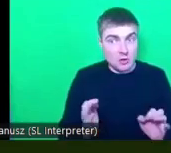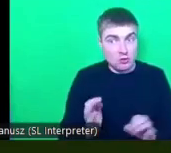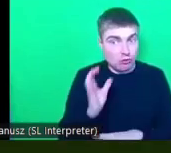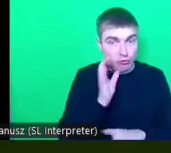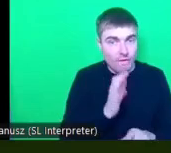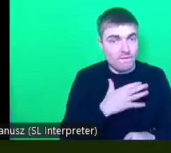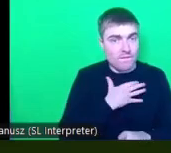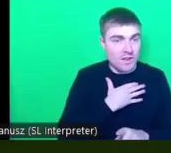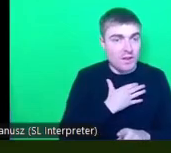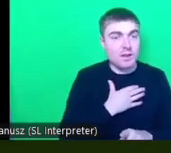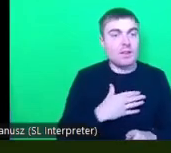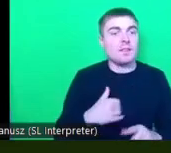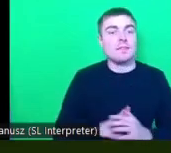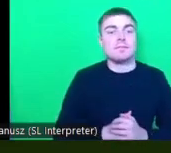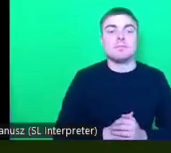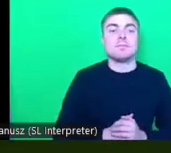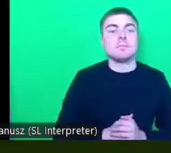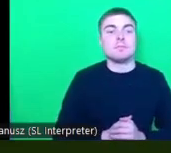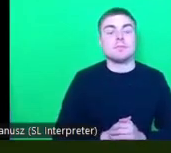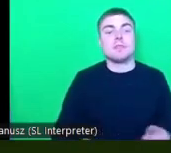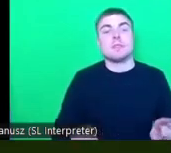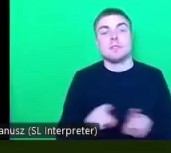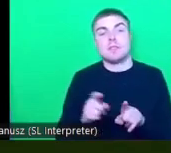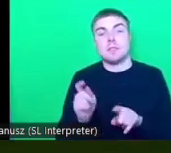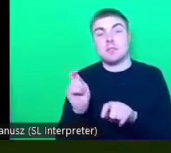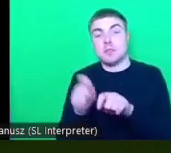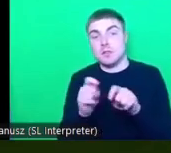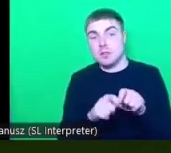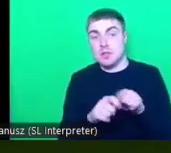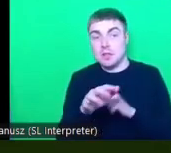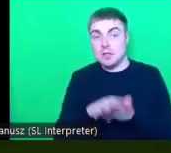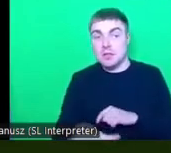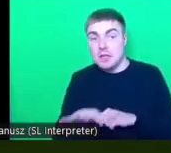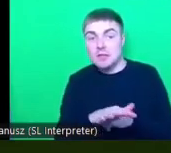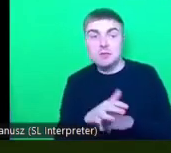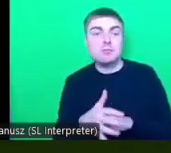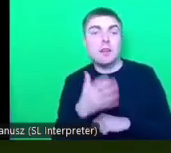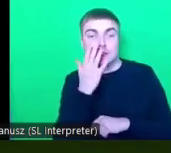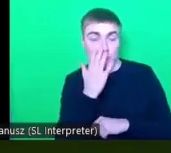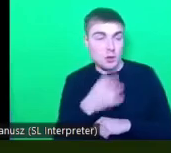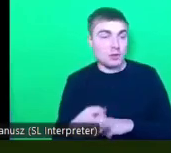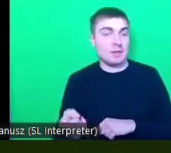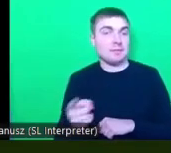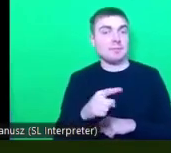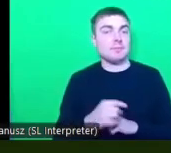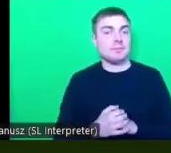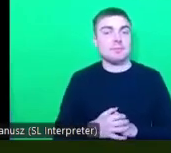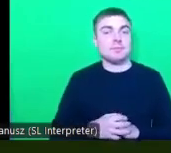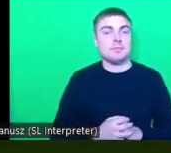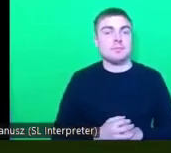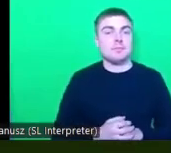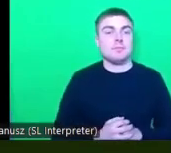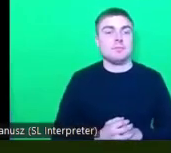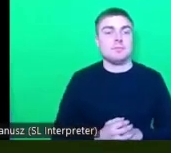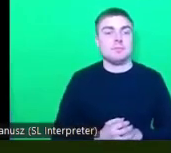And then we also included those factors that we actually know affect moose browsing damage